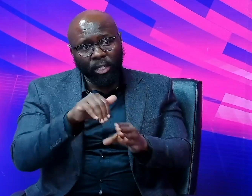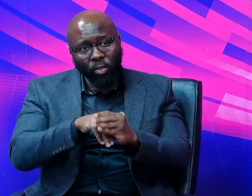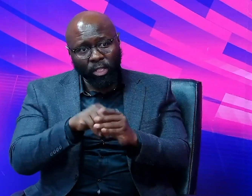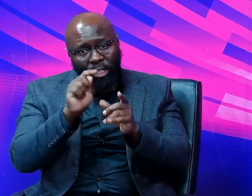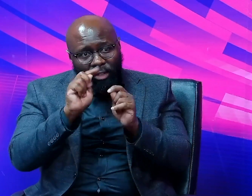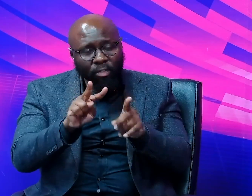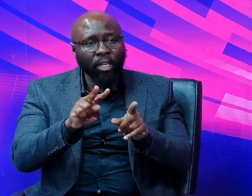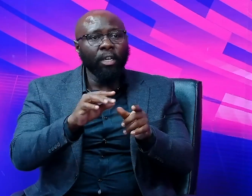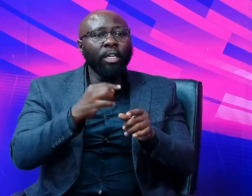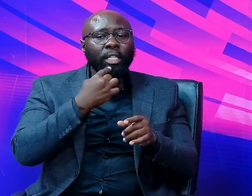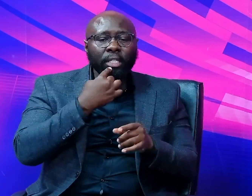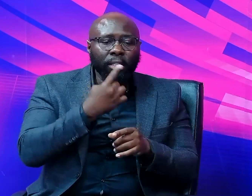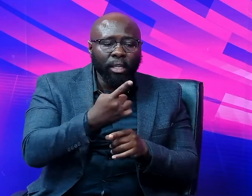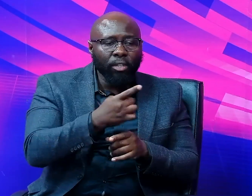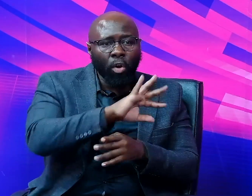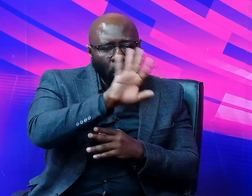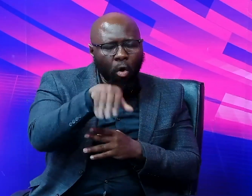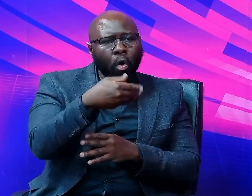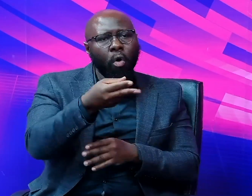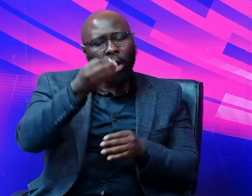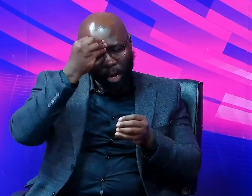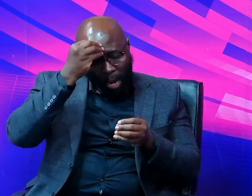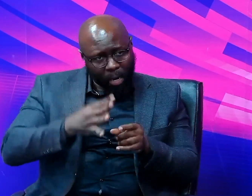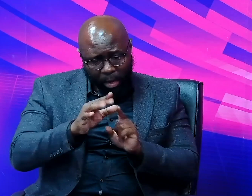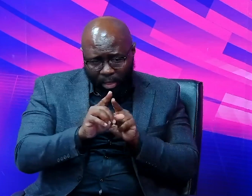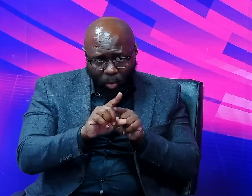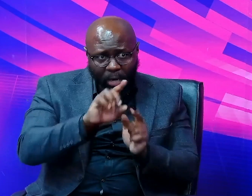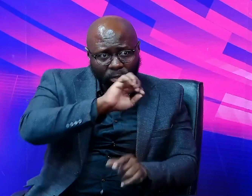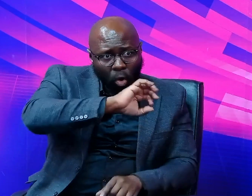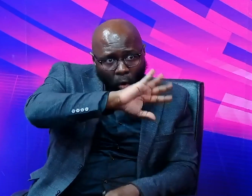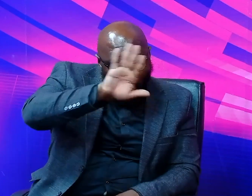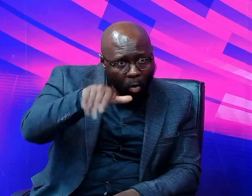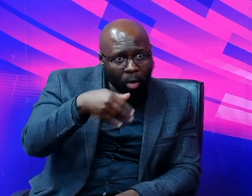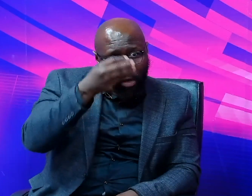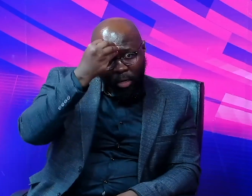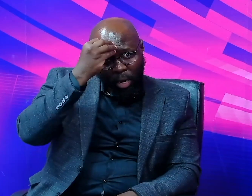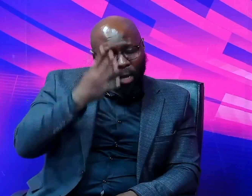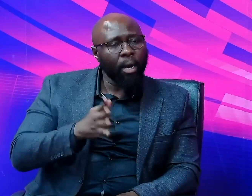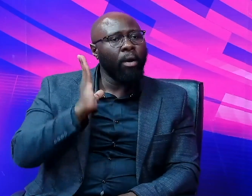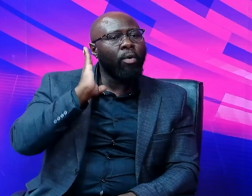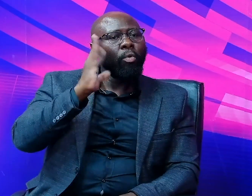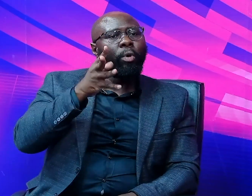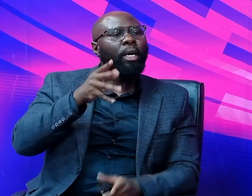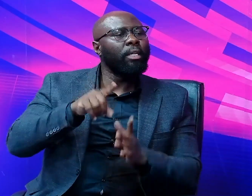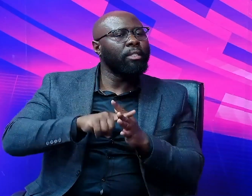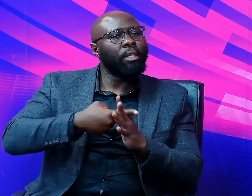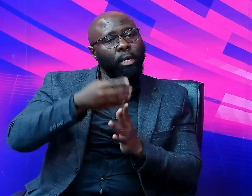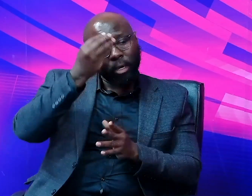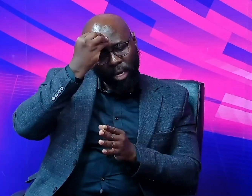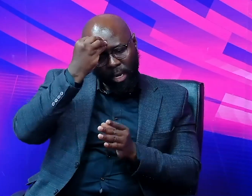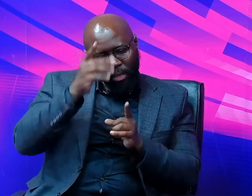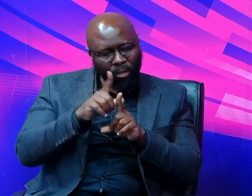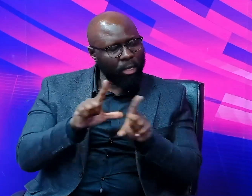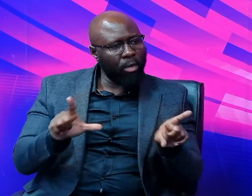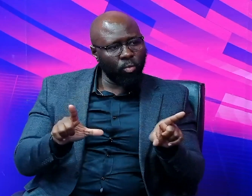it continues to provide interpretation in TV, and it has said that the word is all